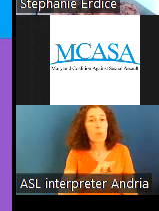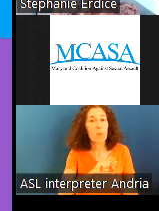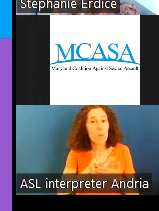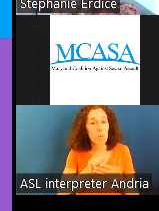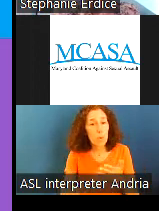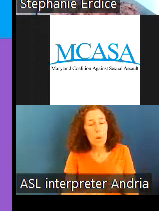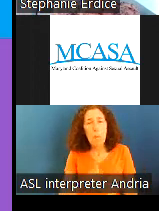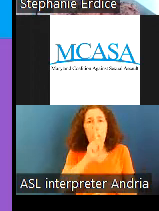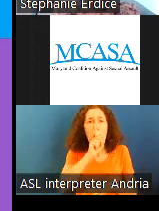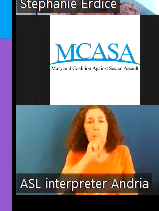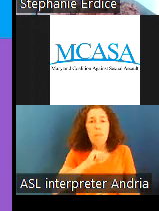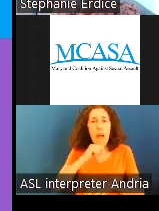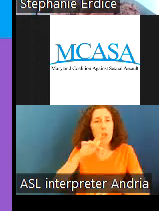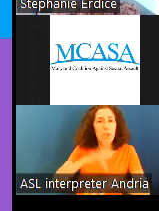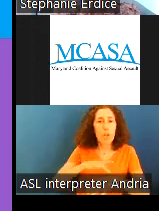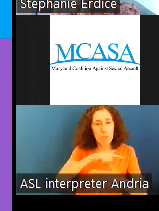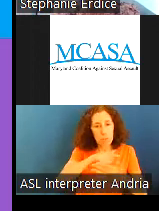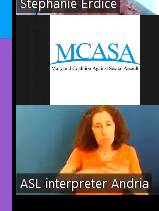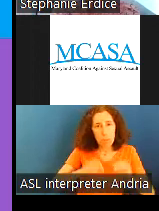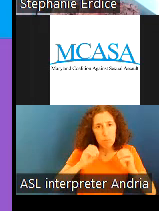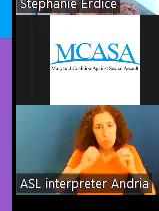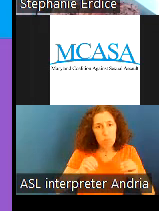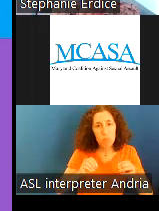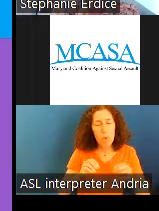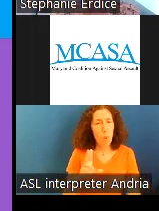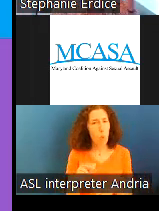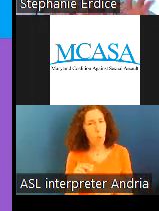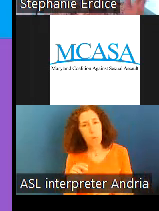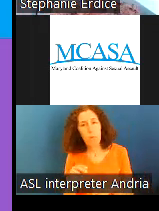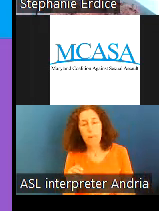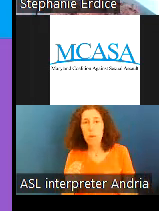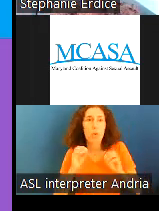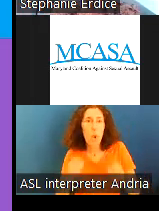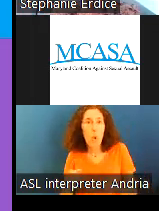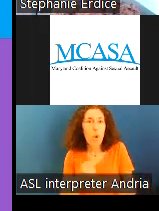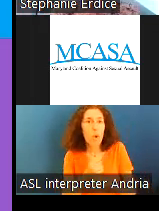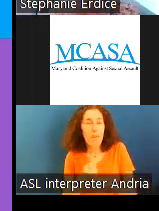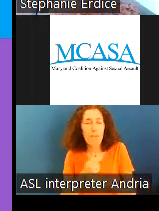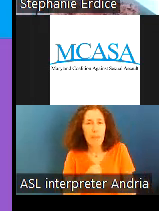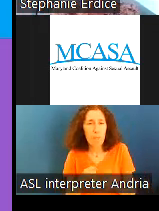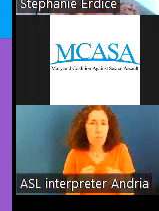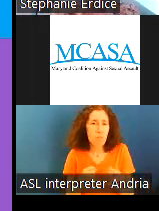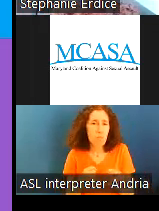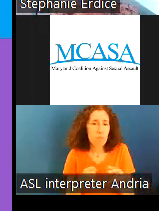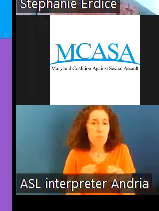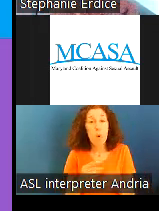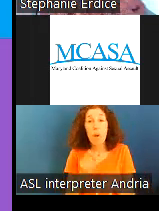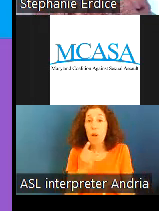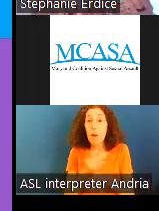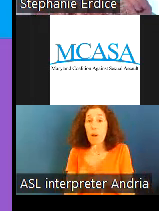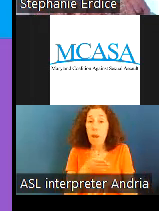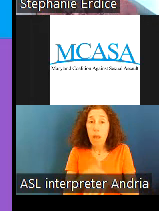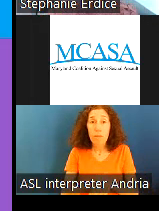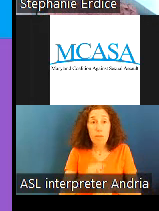in the morning and get your caffeine boost. I would absolutely never say that, or not say, don't enjoy your drinks after work